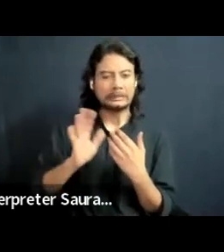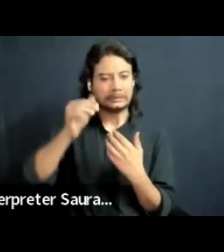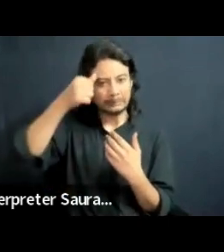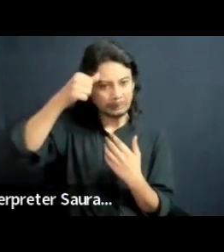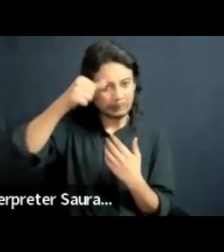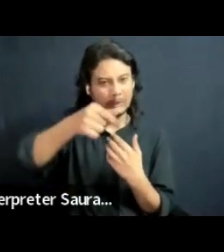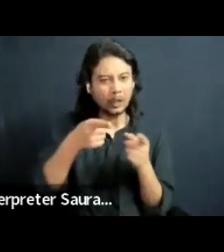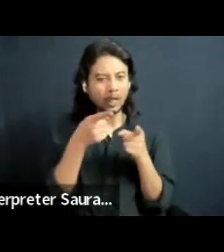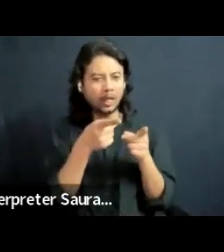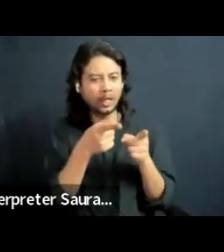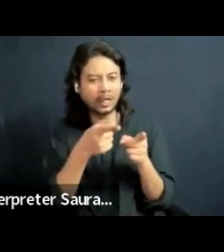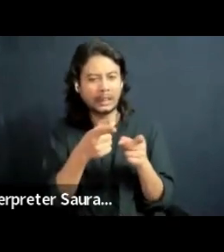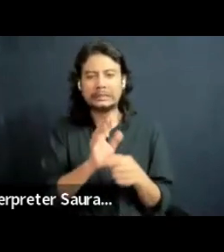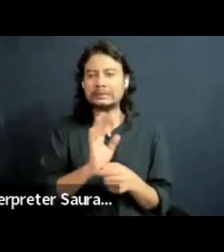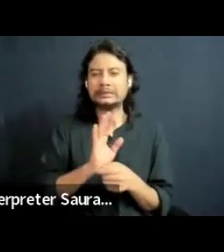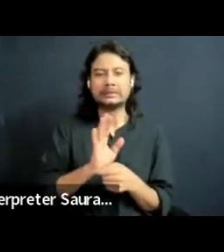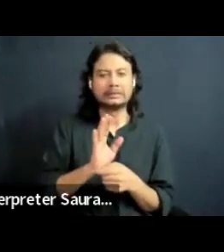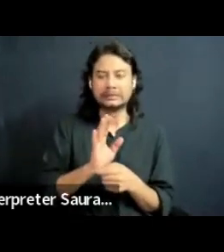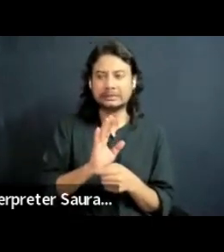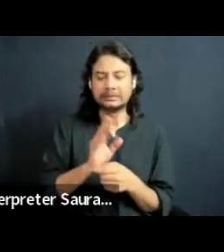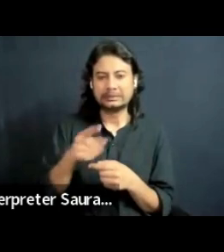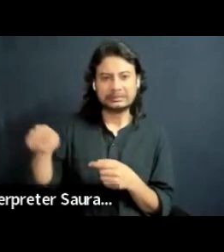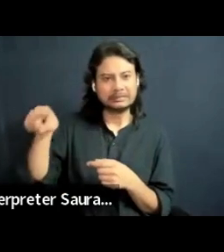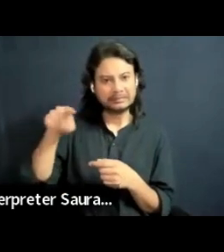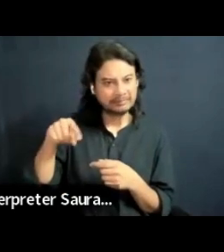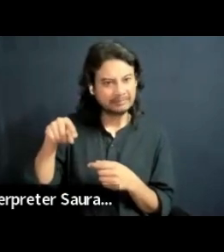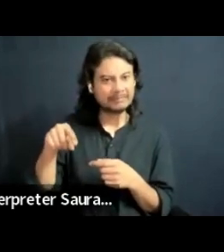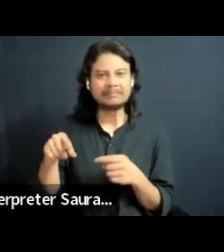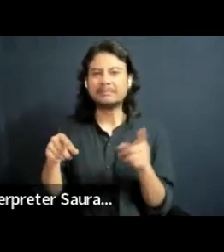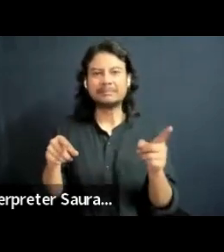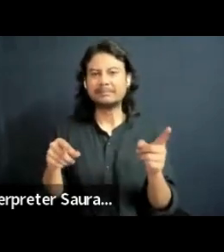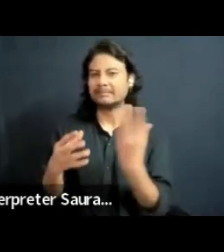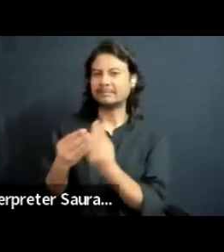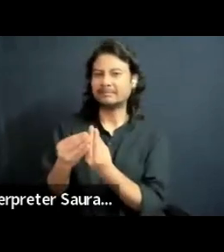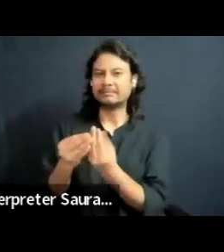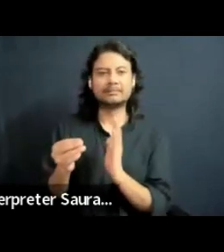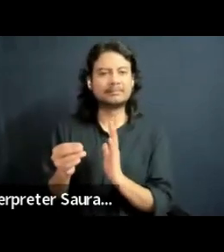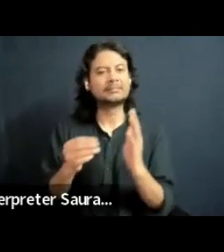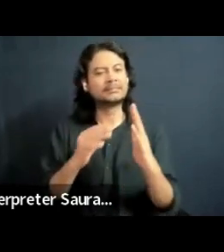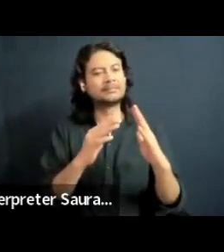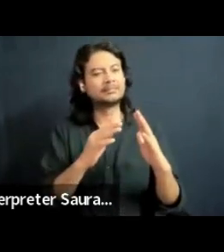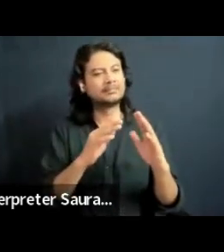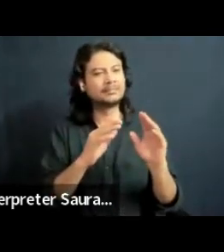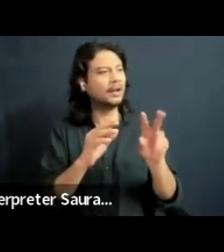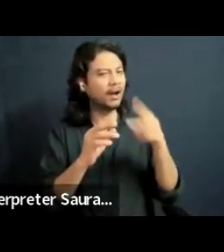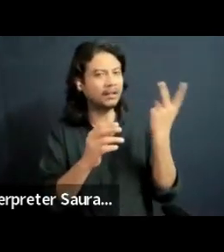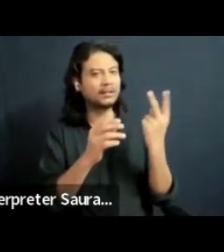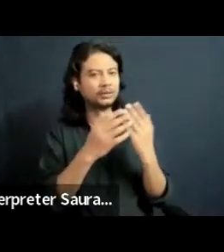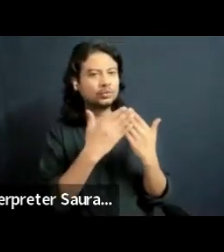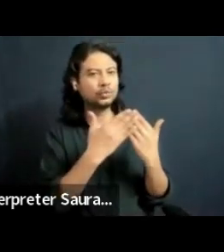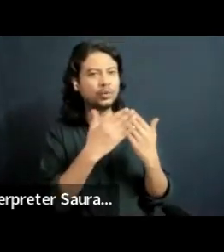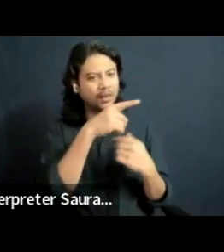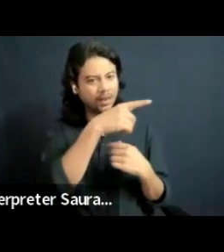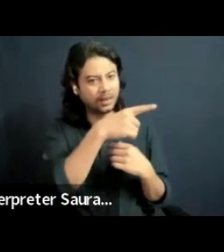it's not good for her to be in a school with other children. Better to put her in a school or keep her at home, where she will not be